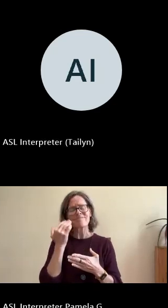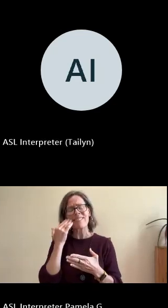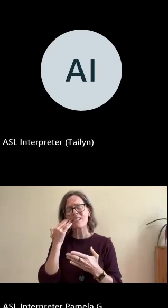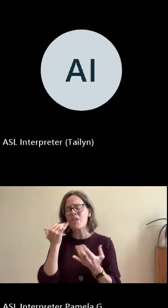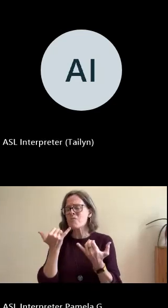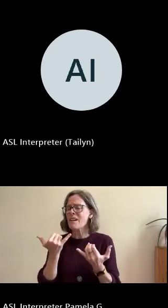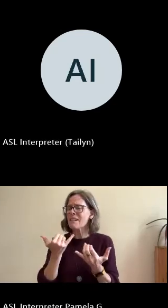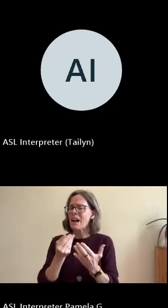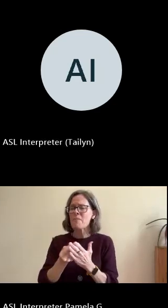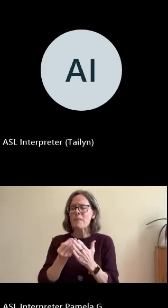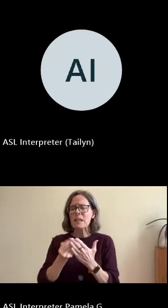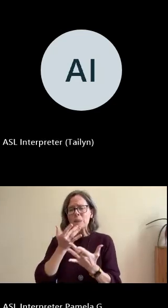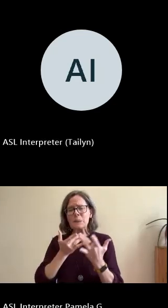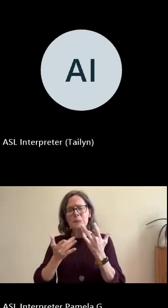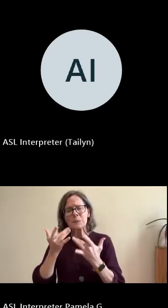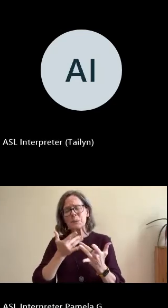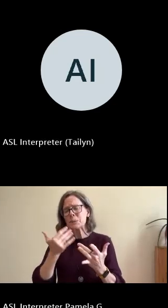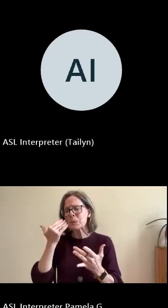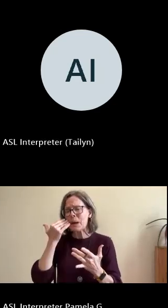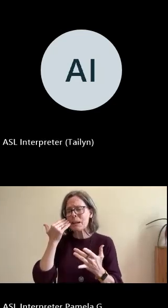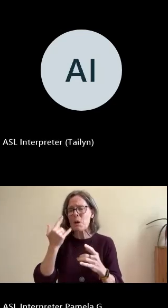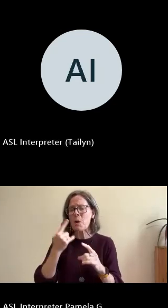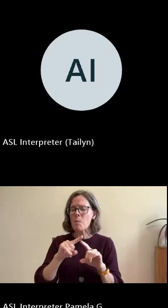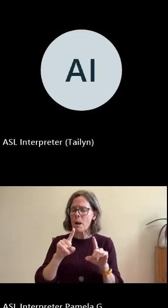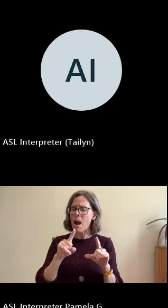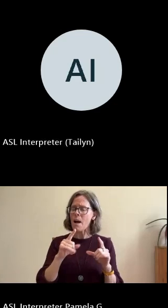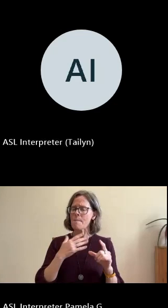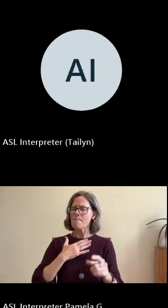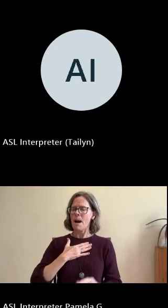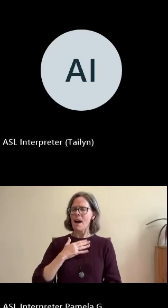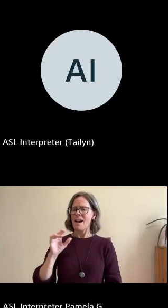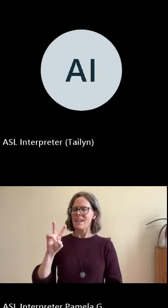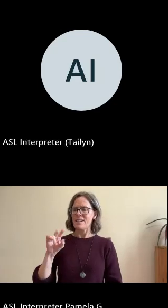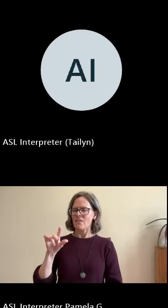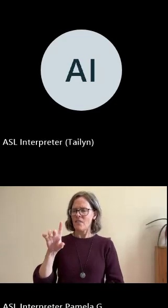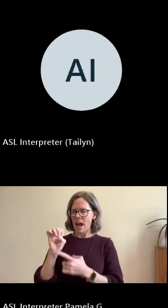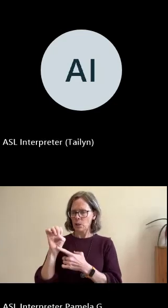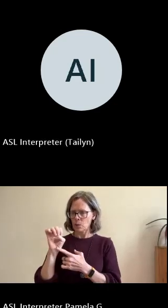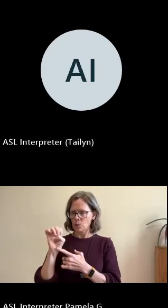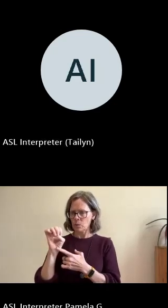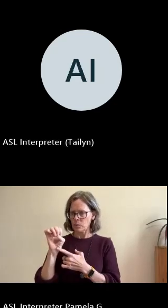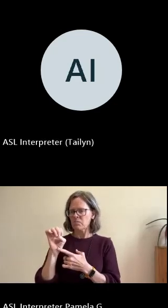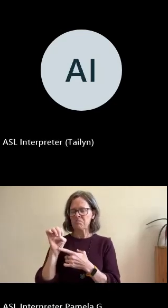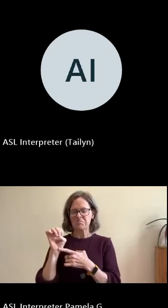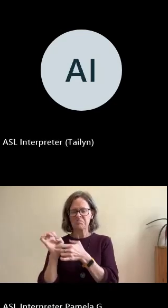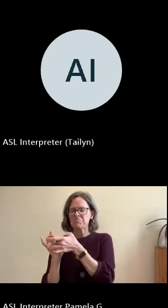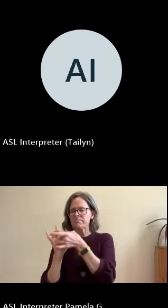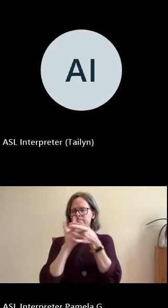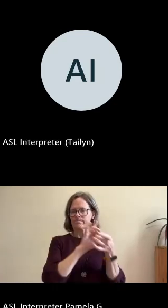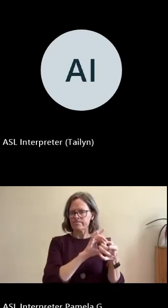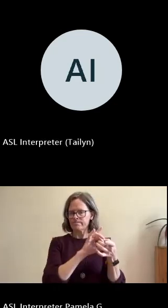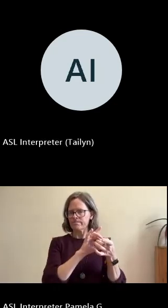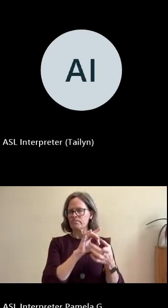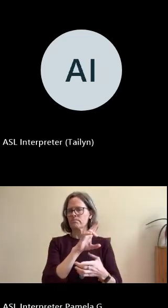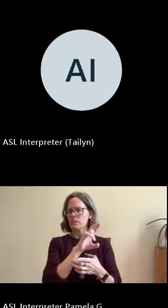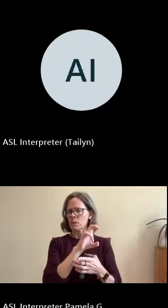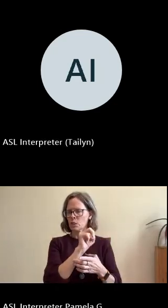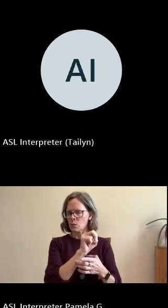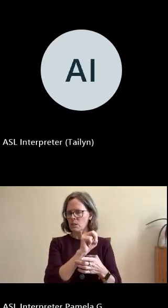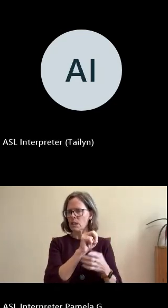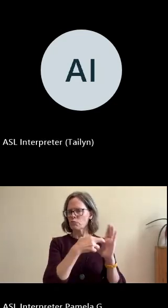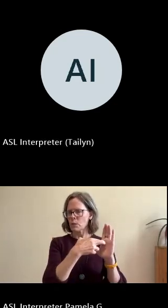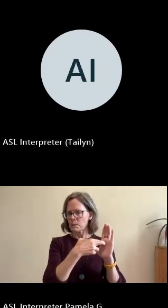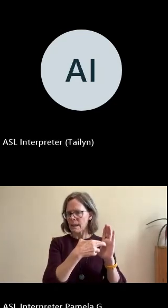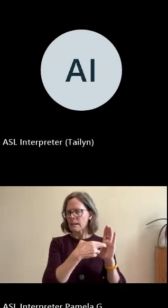of, we put money towards our values and we make room in our budget for the things that matter. And I've just seen over my